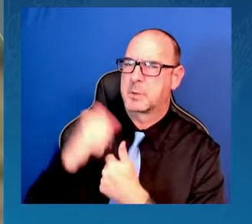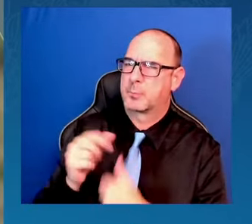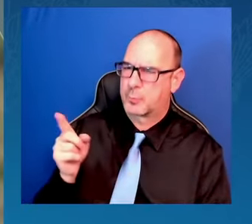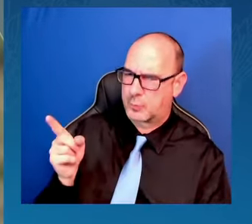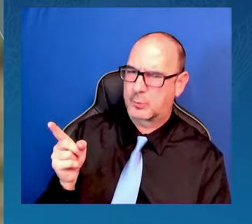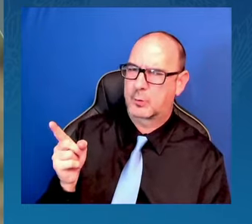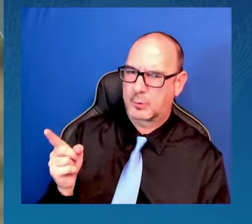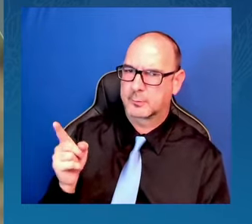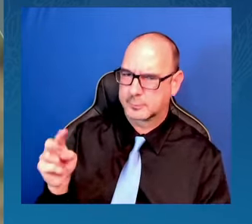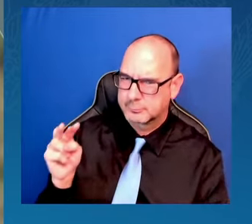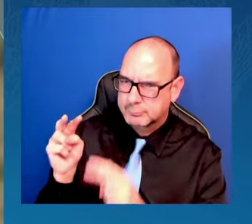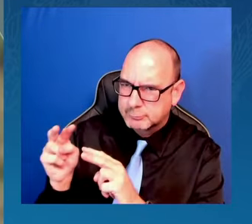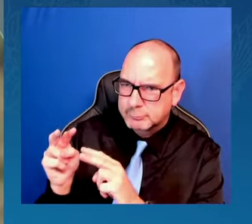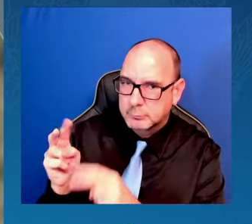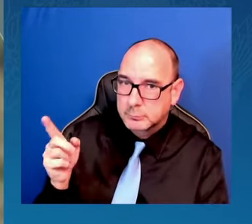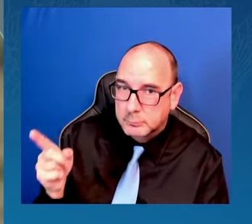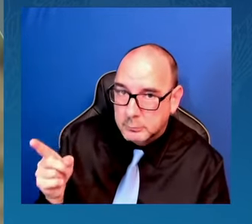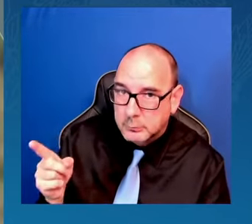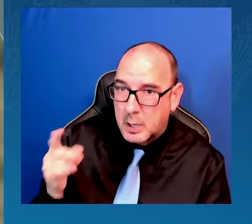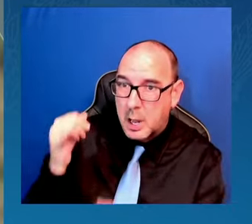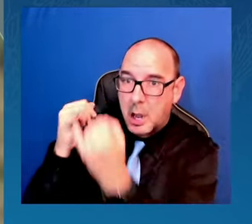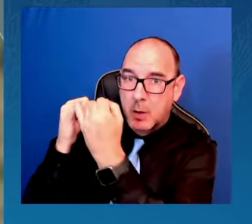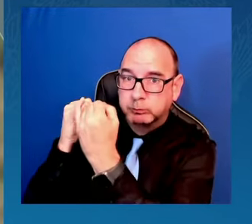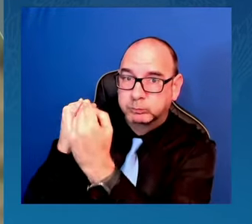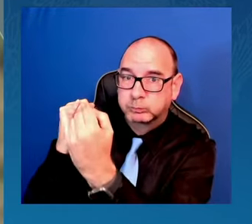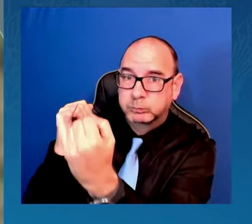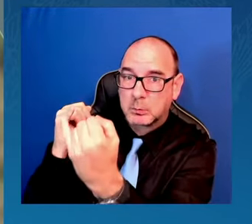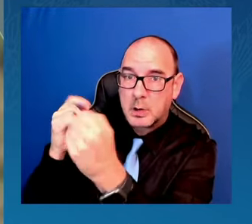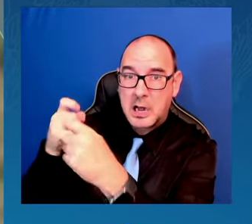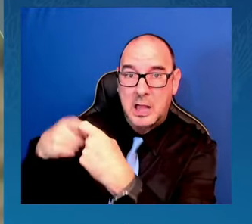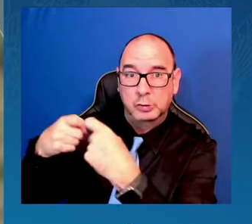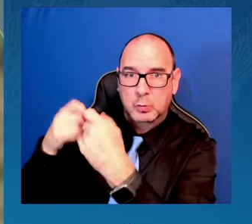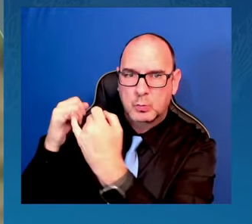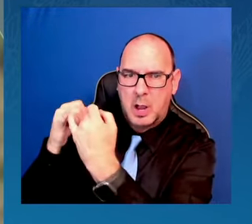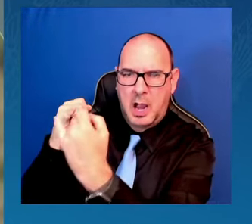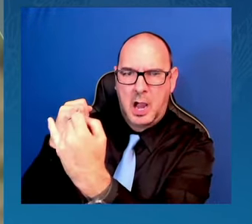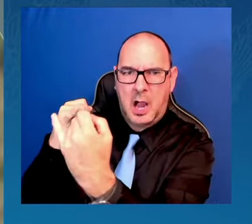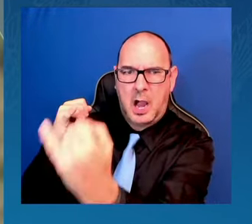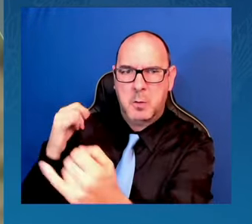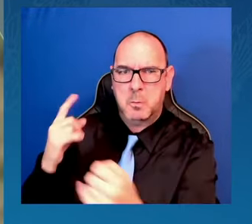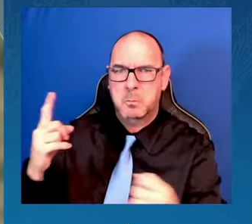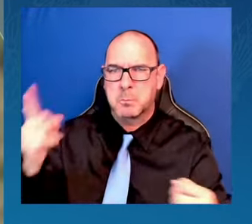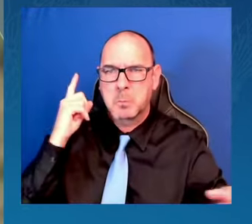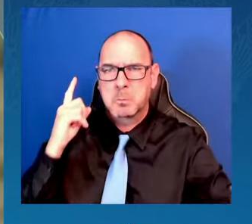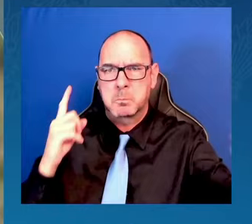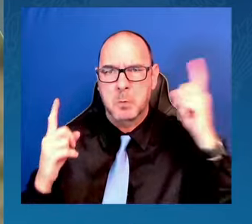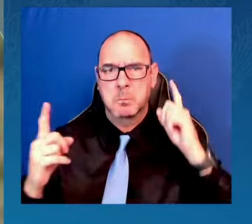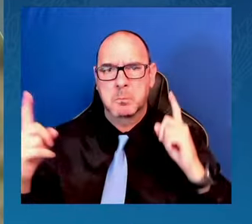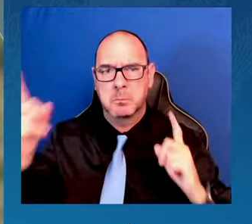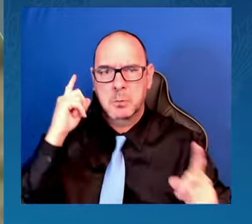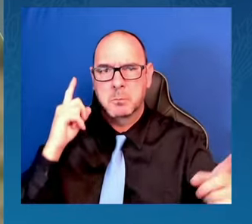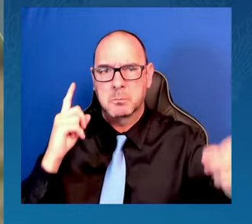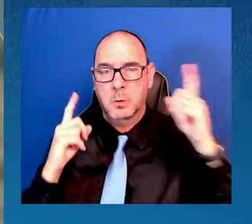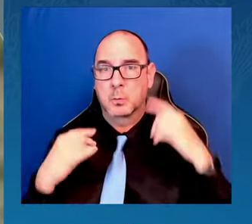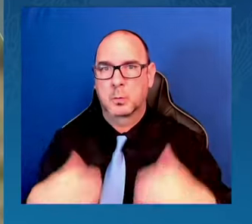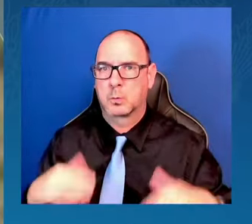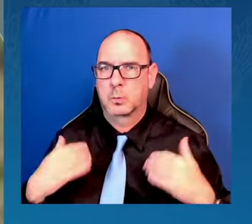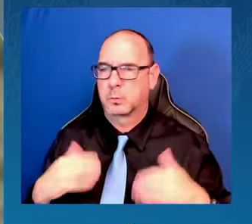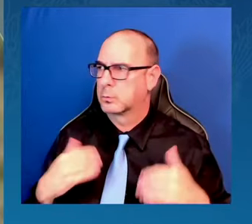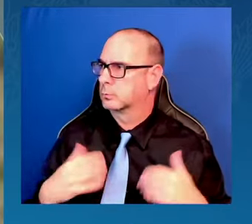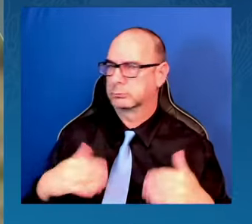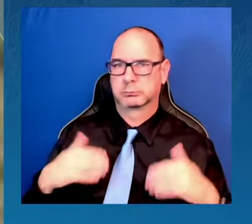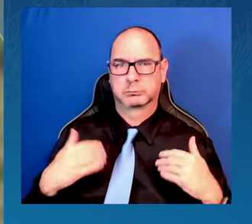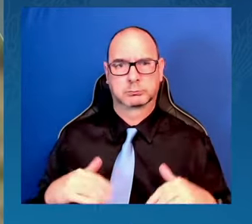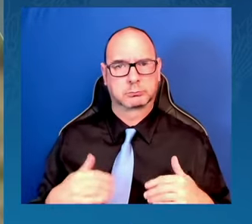electric wires flash by the window. And it was kind of mesmerizing to just see